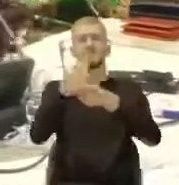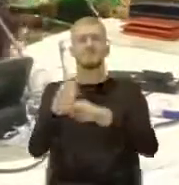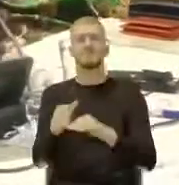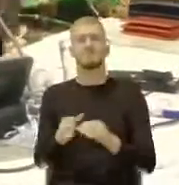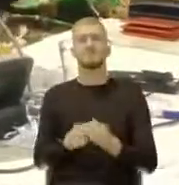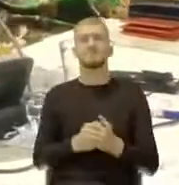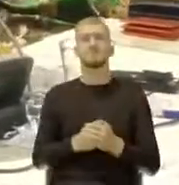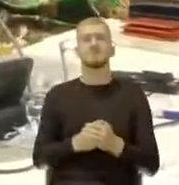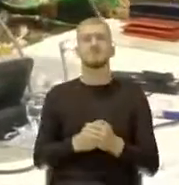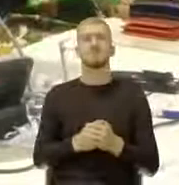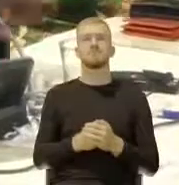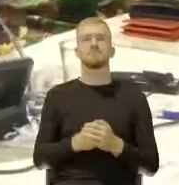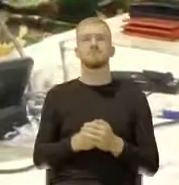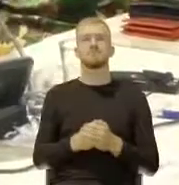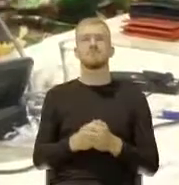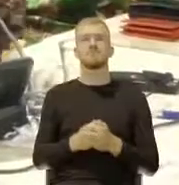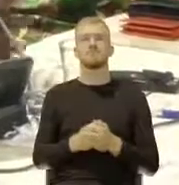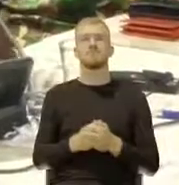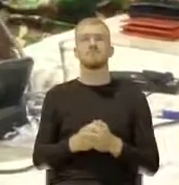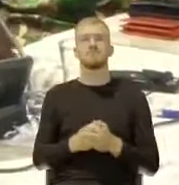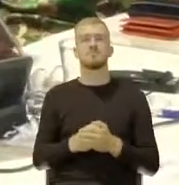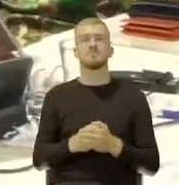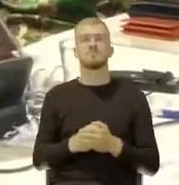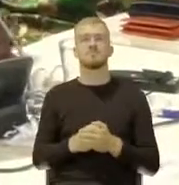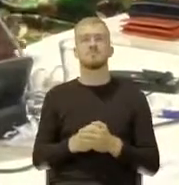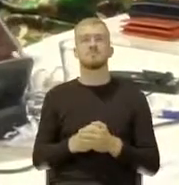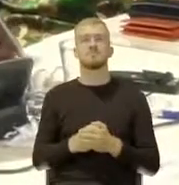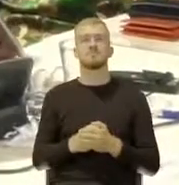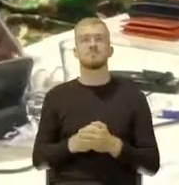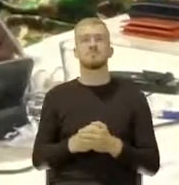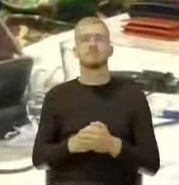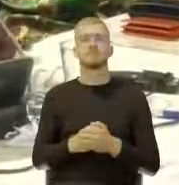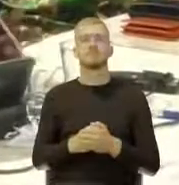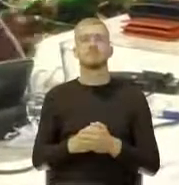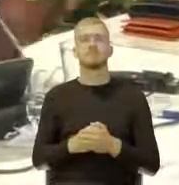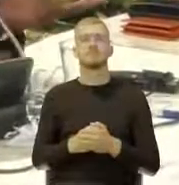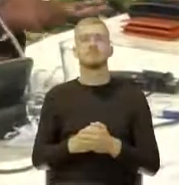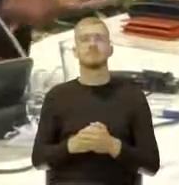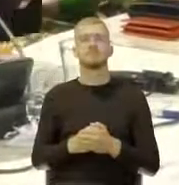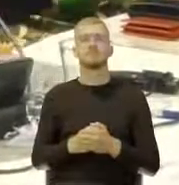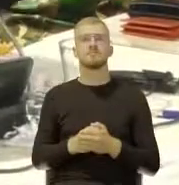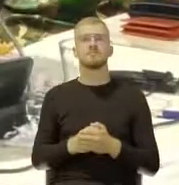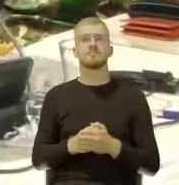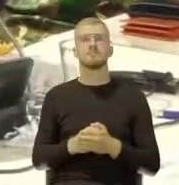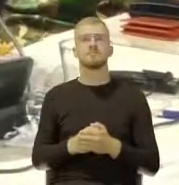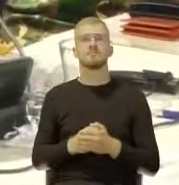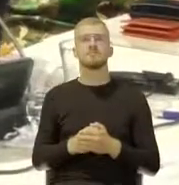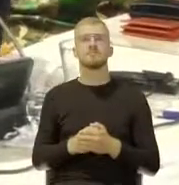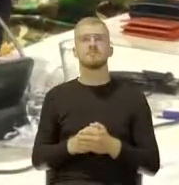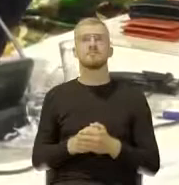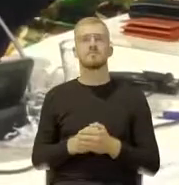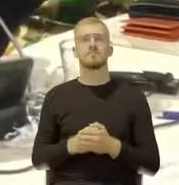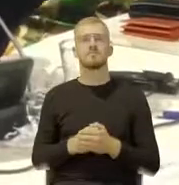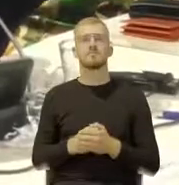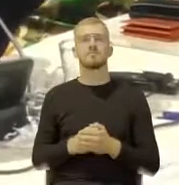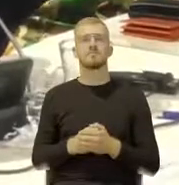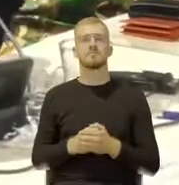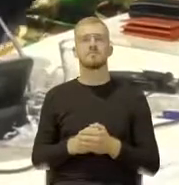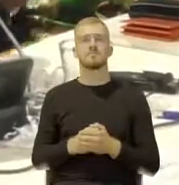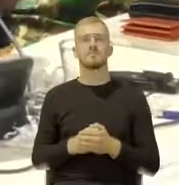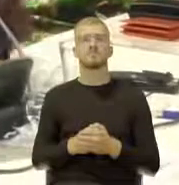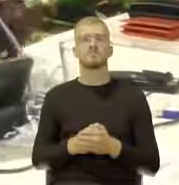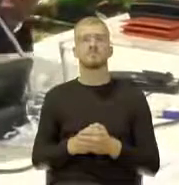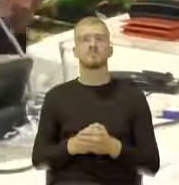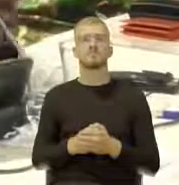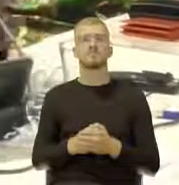place in the structure of the UN. I think that it should be put up. We need